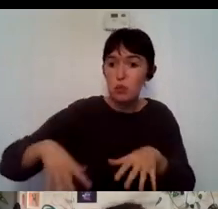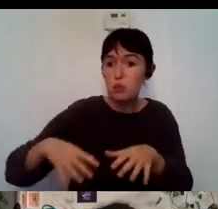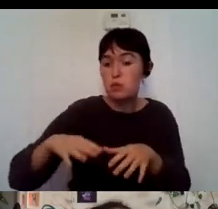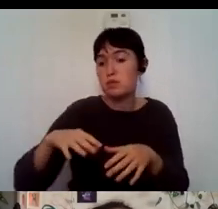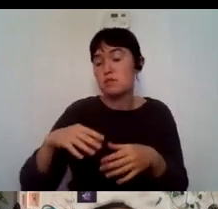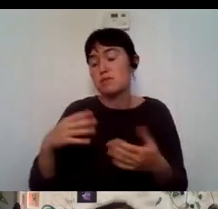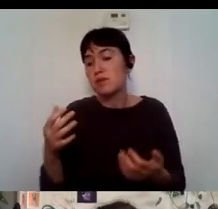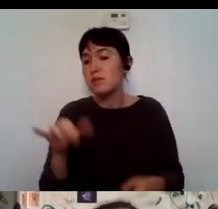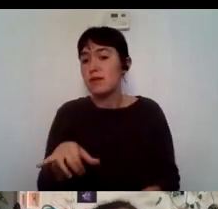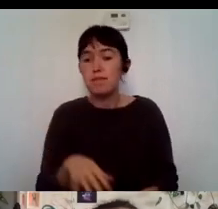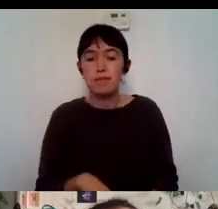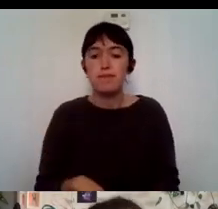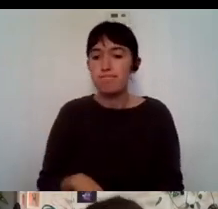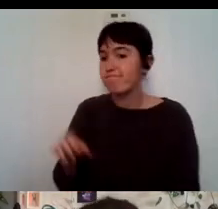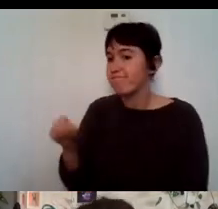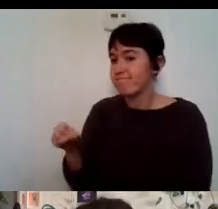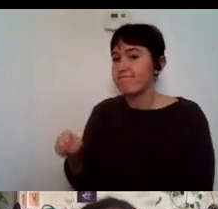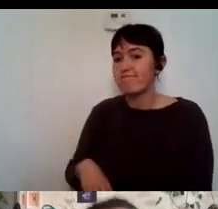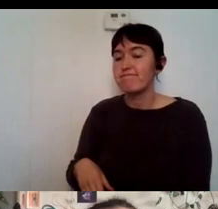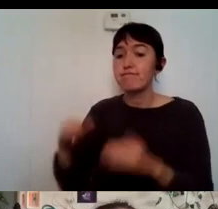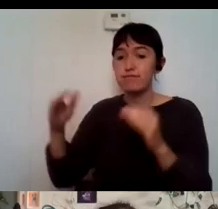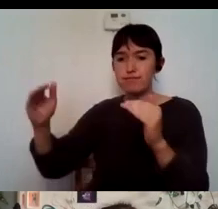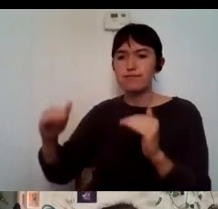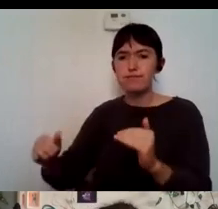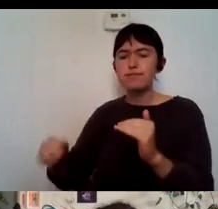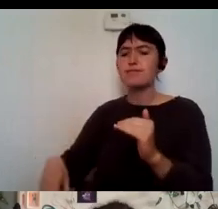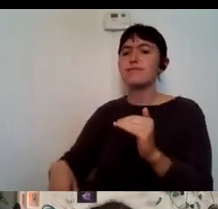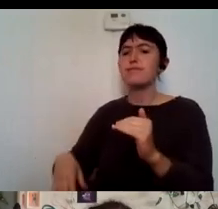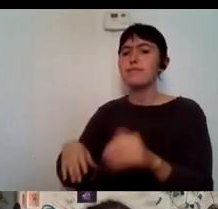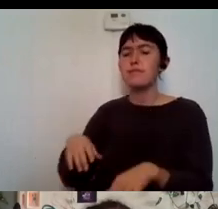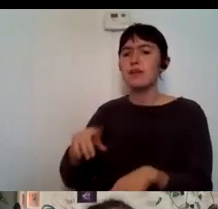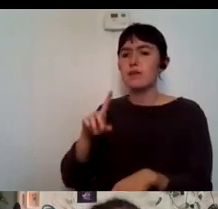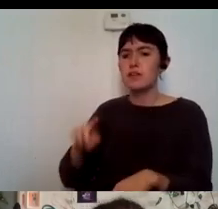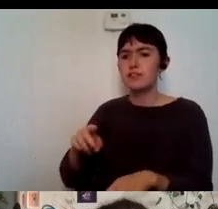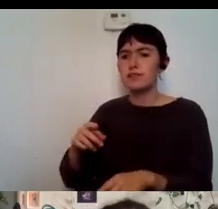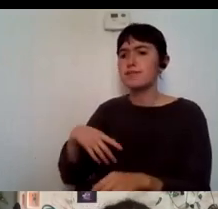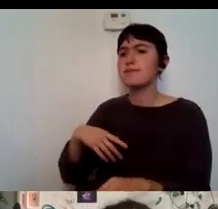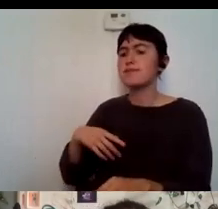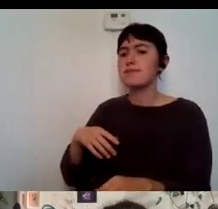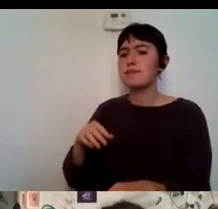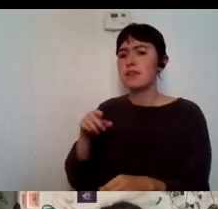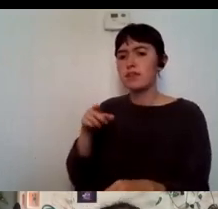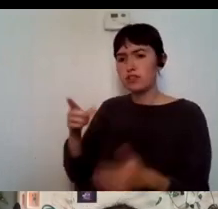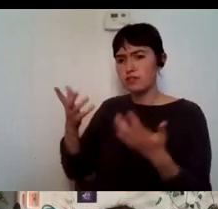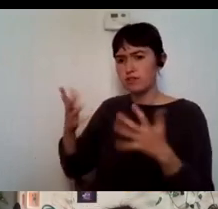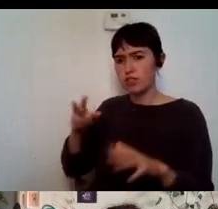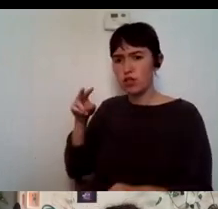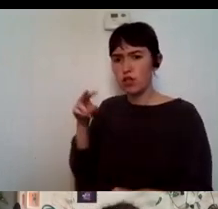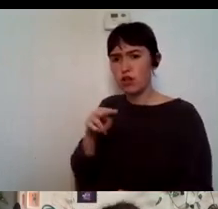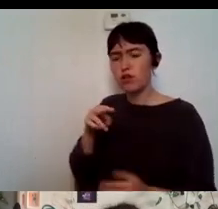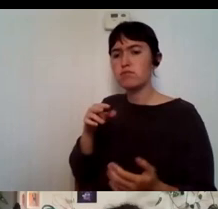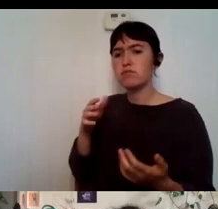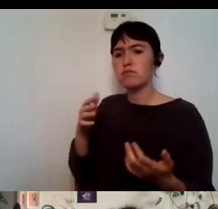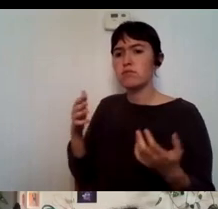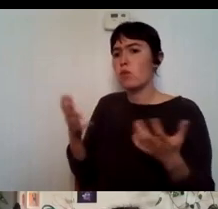So how do you, I don't know if this experiment has happened yet, but have you looked at what the brain result is when you are working on a